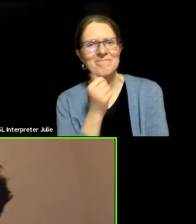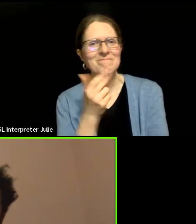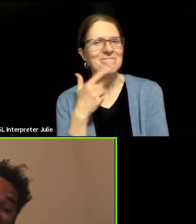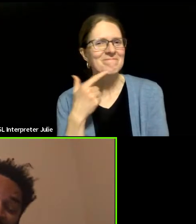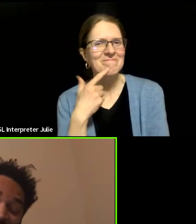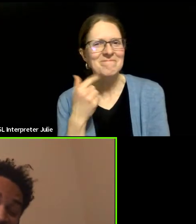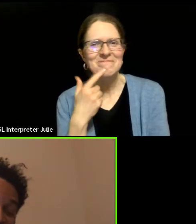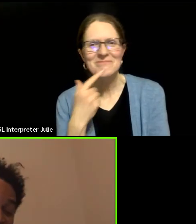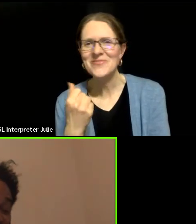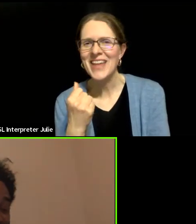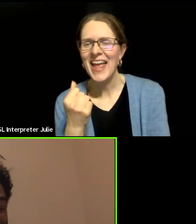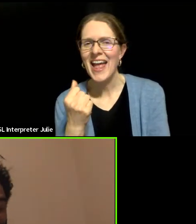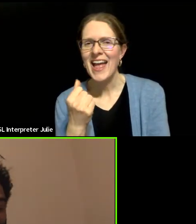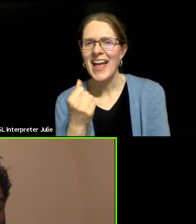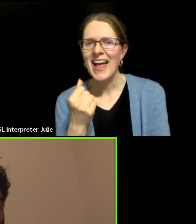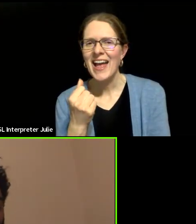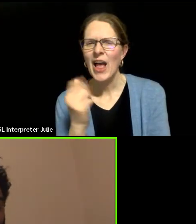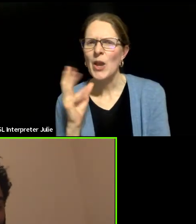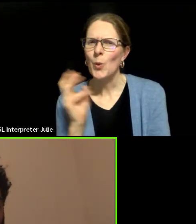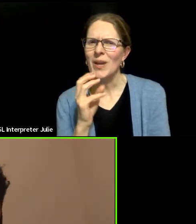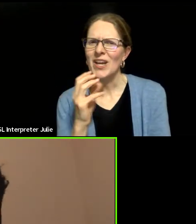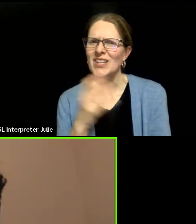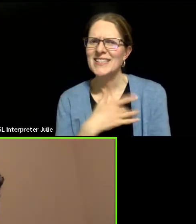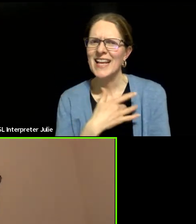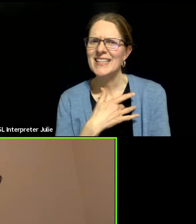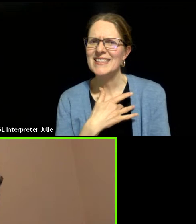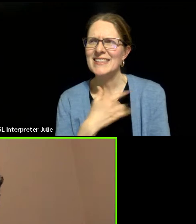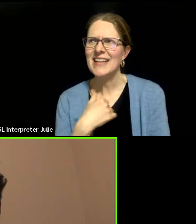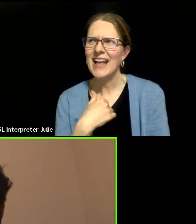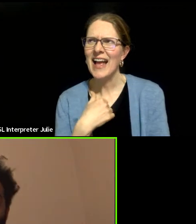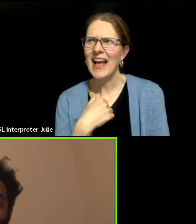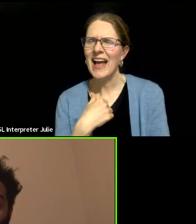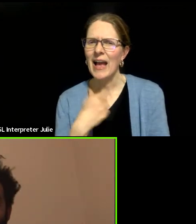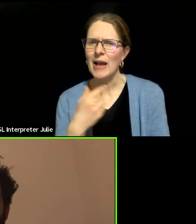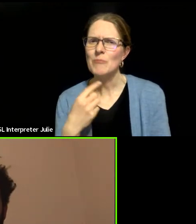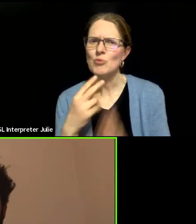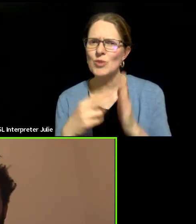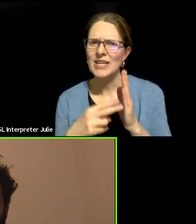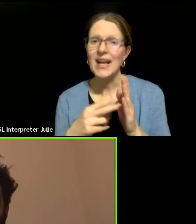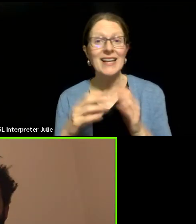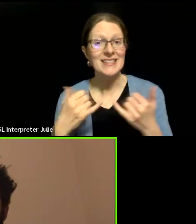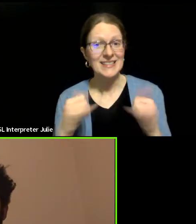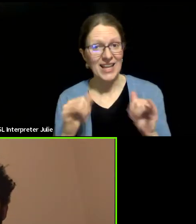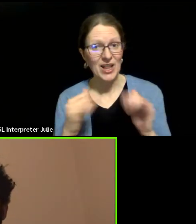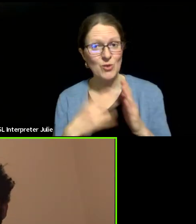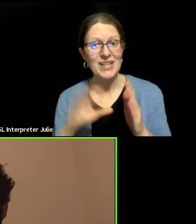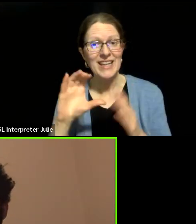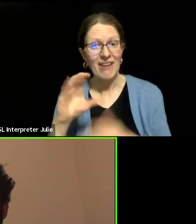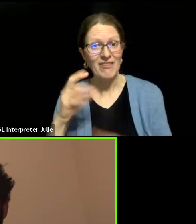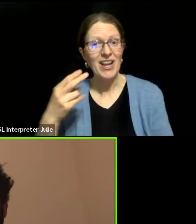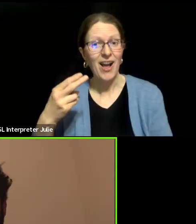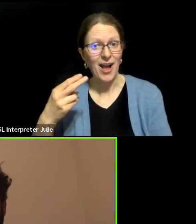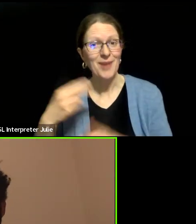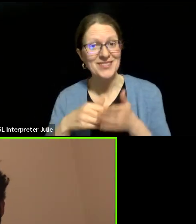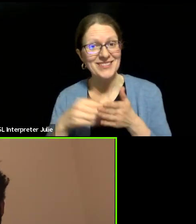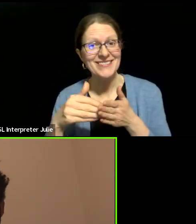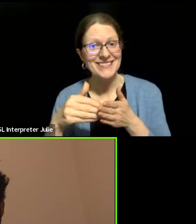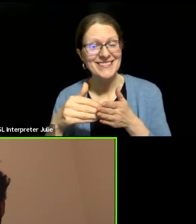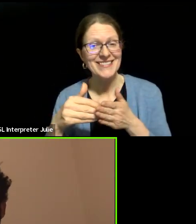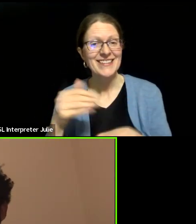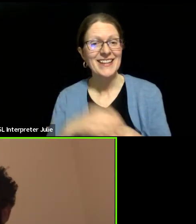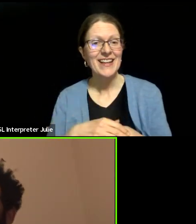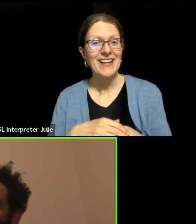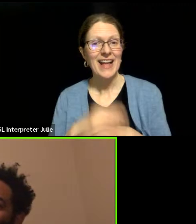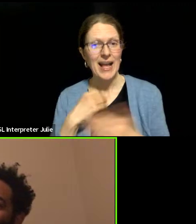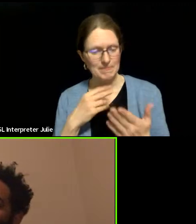No, I, in a weird sense, I think I'm reading a lot. I still read Calvin Hobbes quite a bit, and I comb through